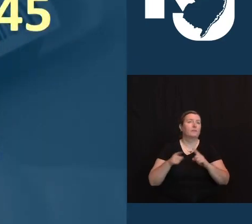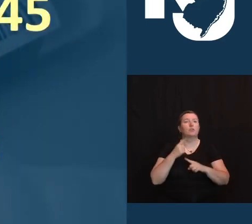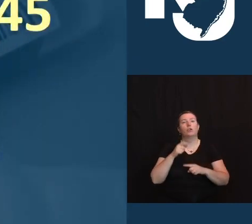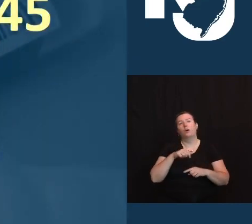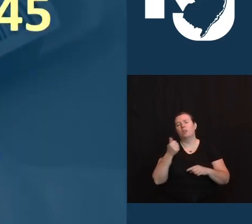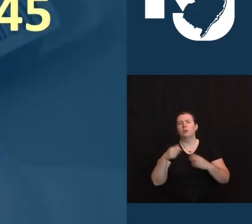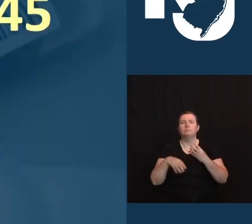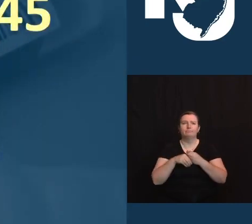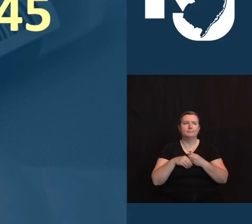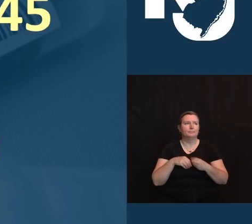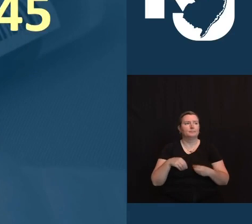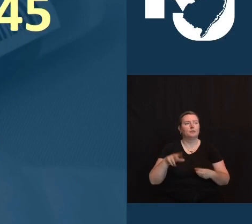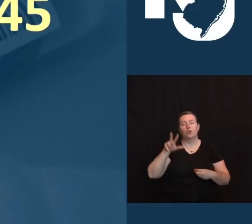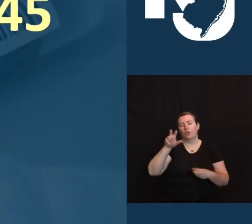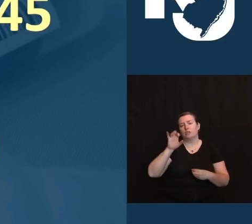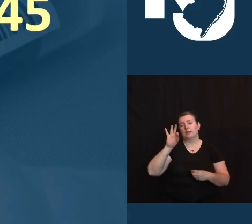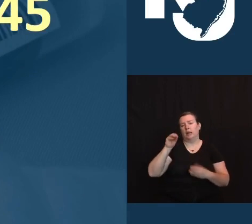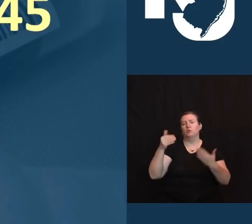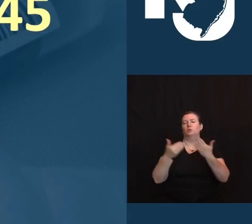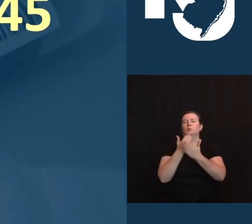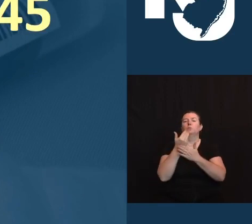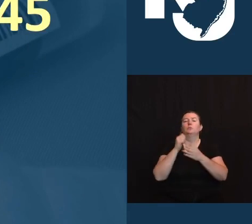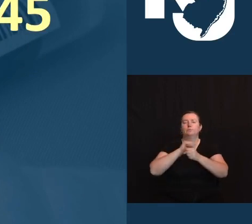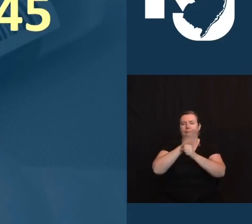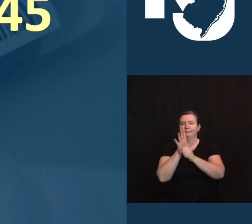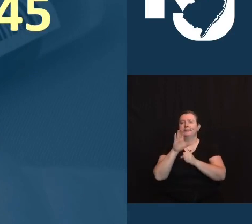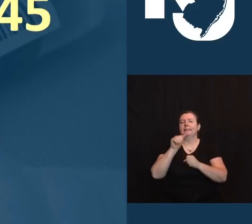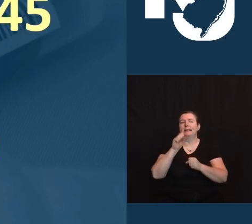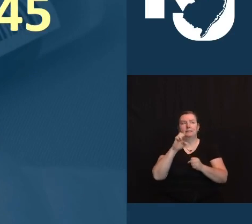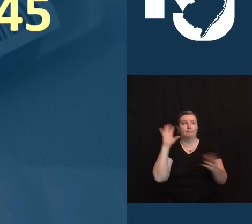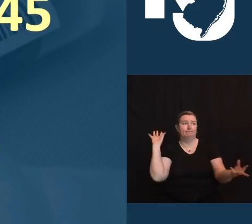390 positive test results for a statewide total of